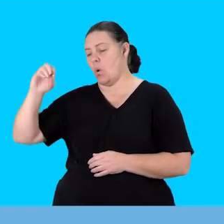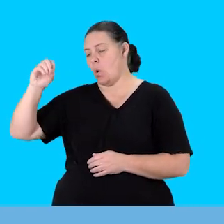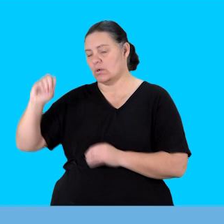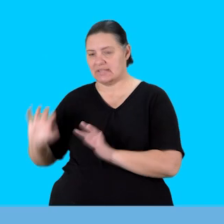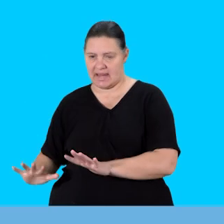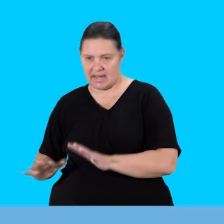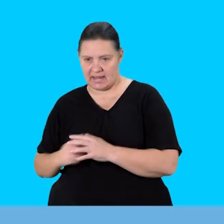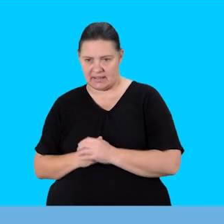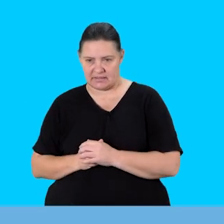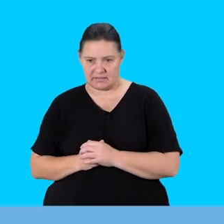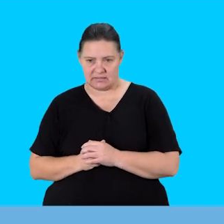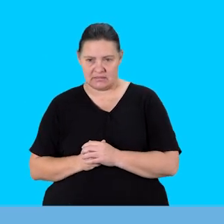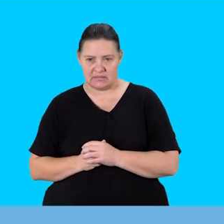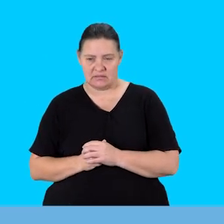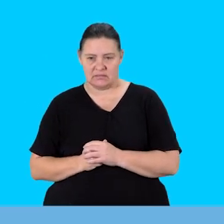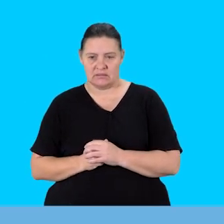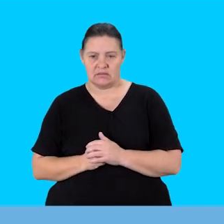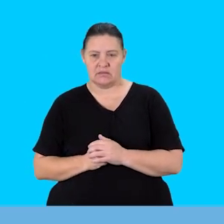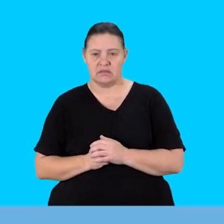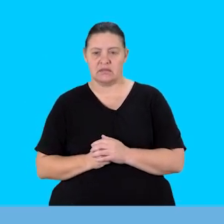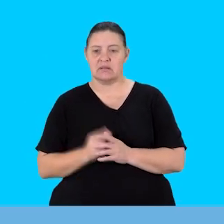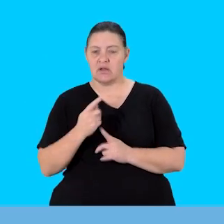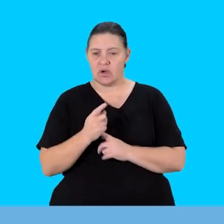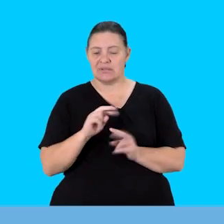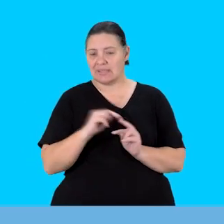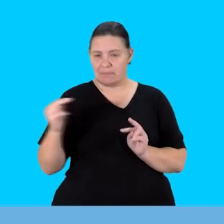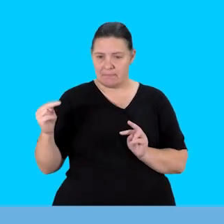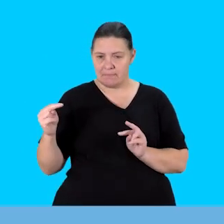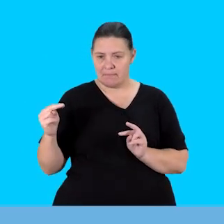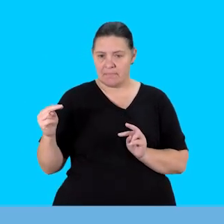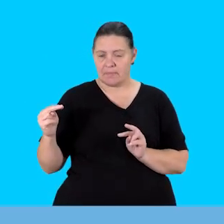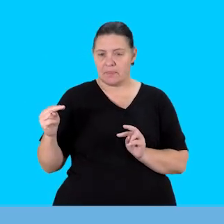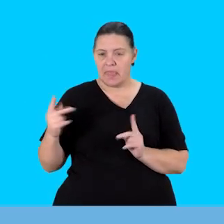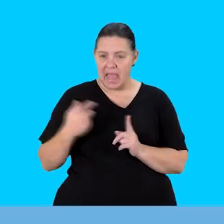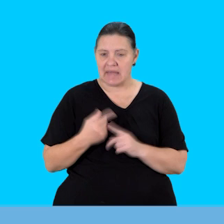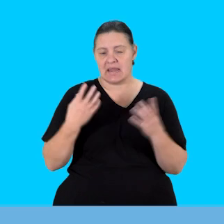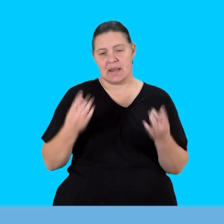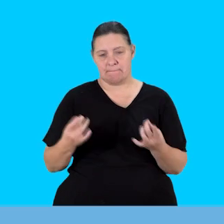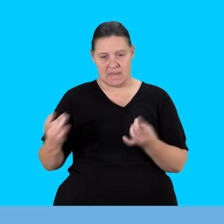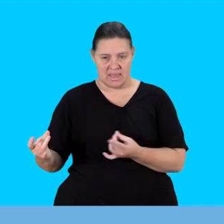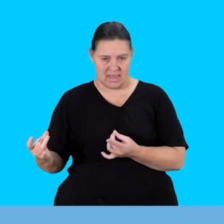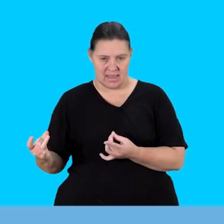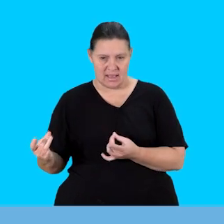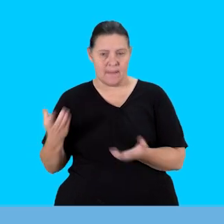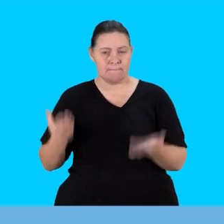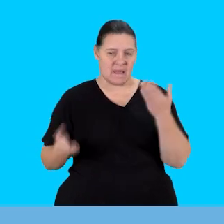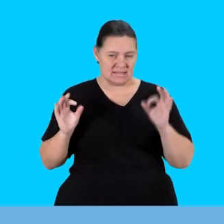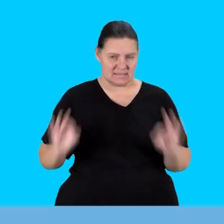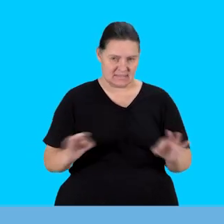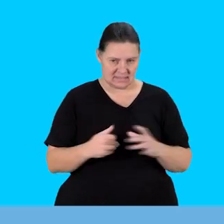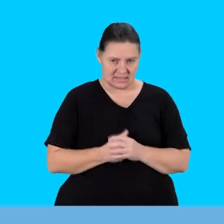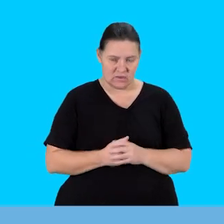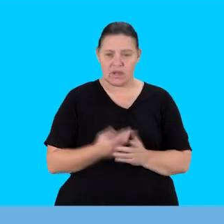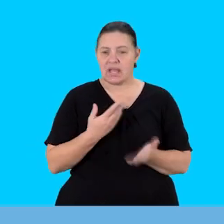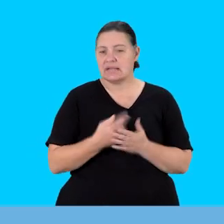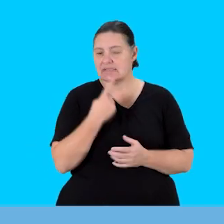it is 10 oxygen. So you can see again there that the type and the number is balanced.